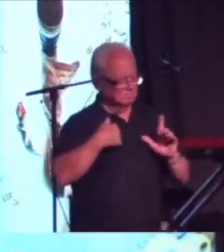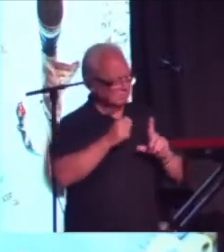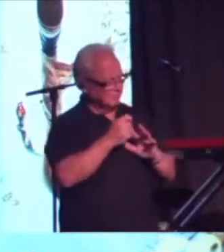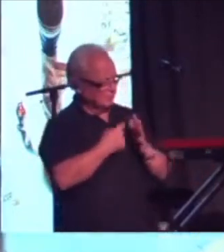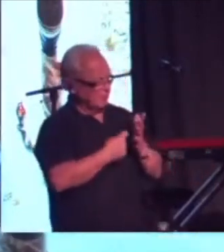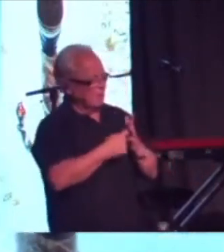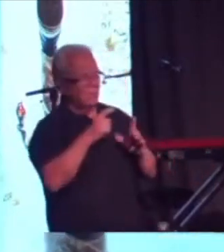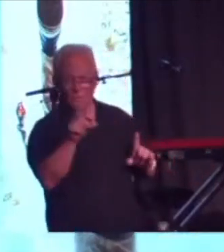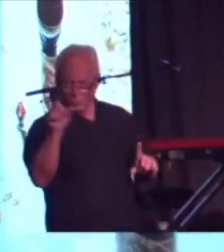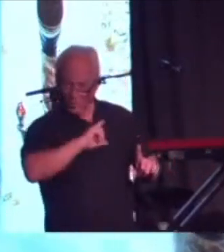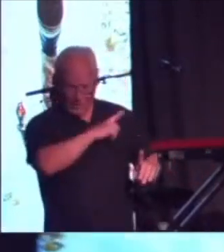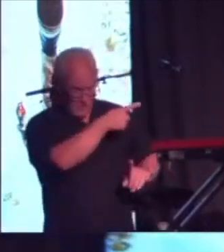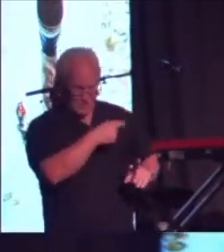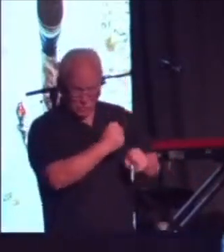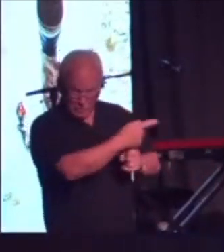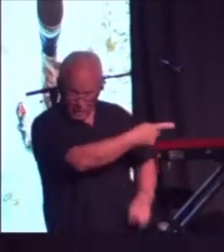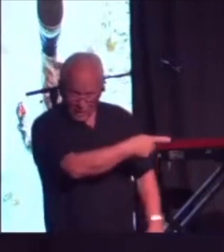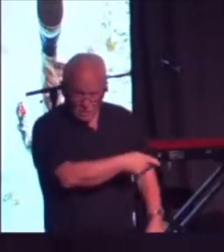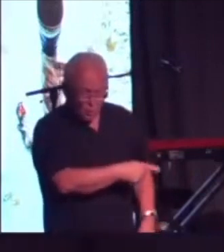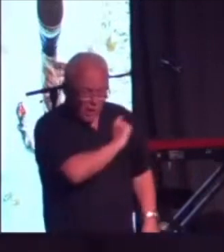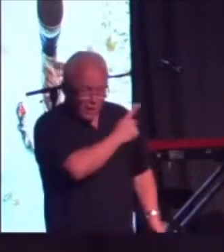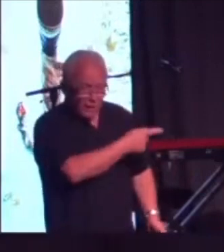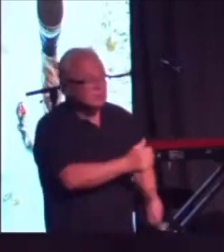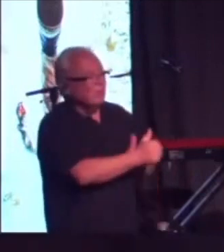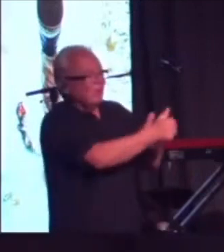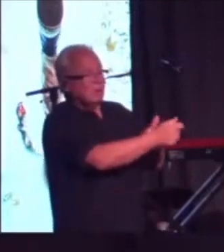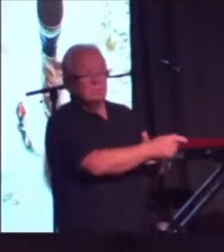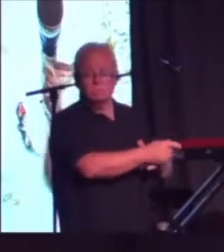withdraw from these people in order to impress